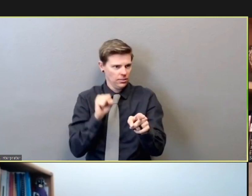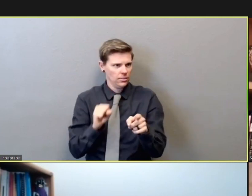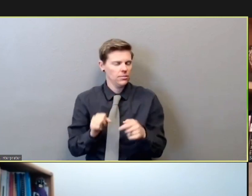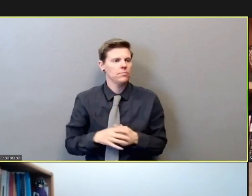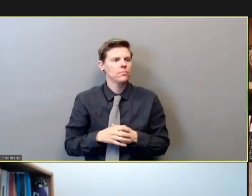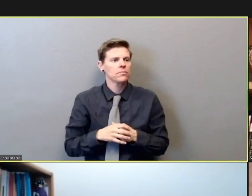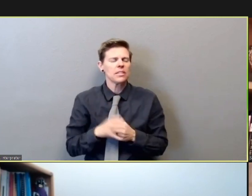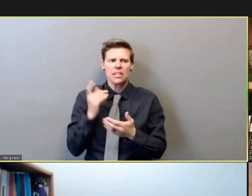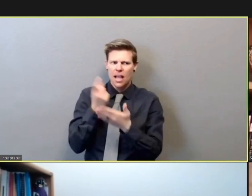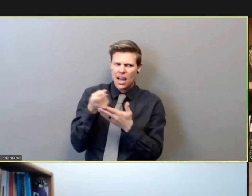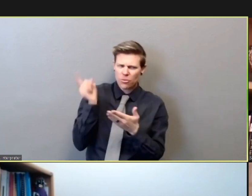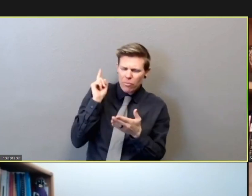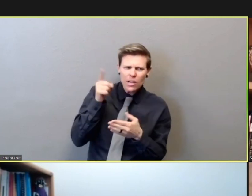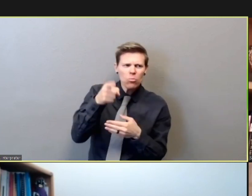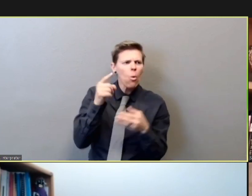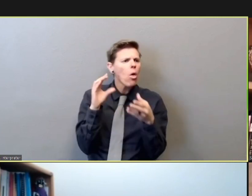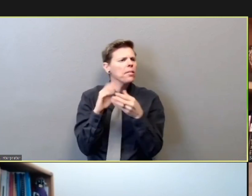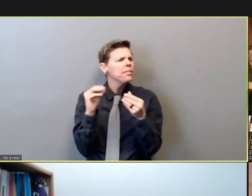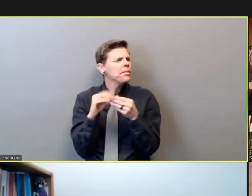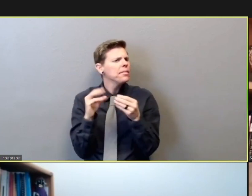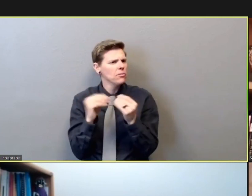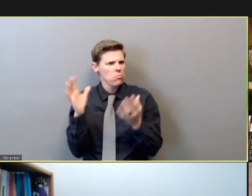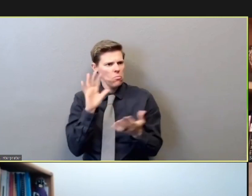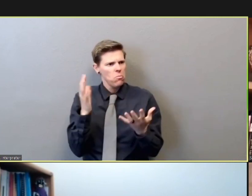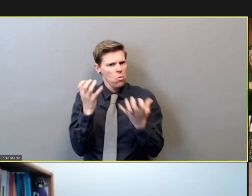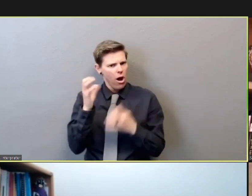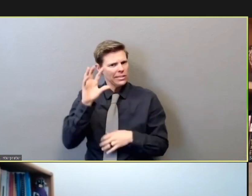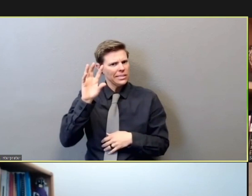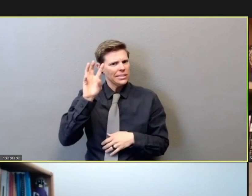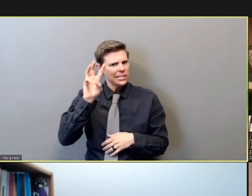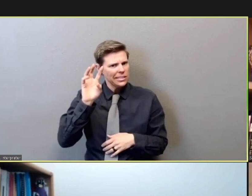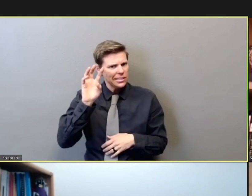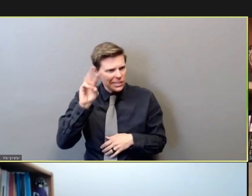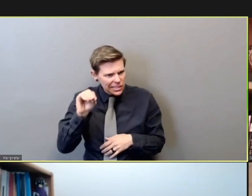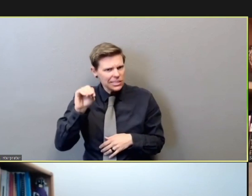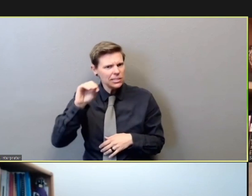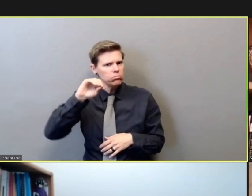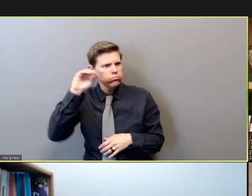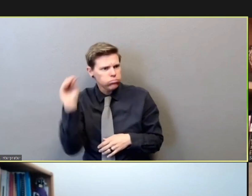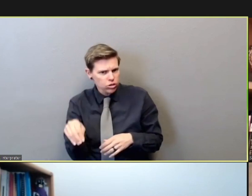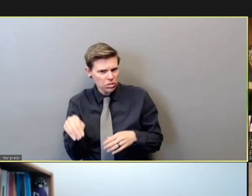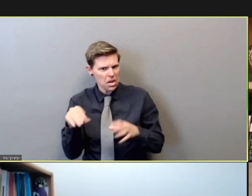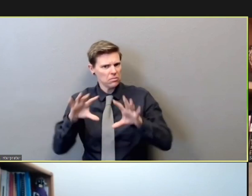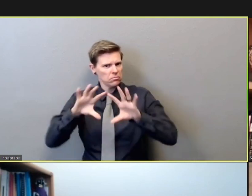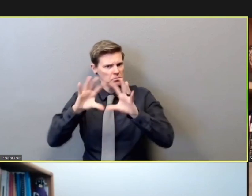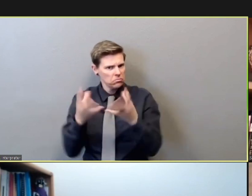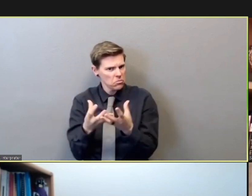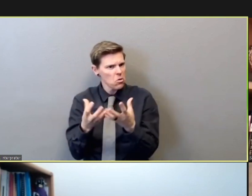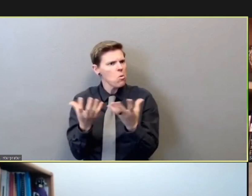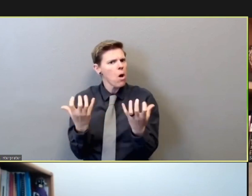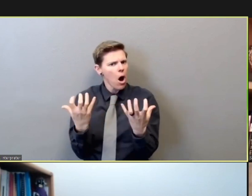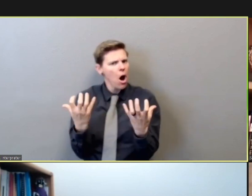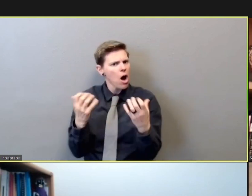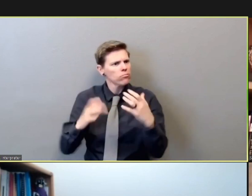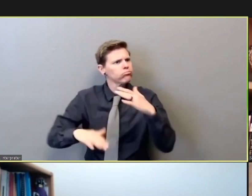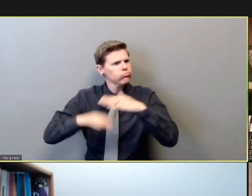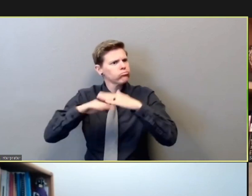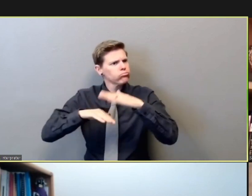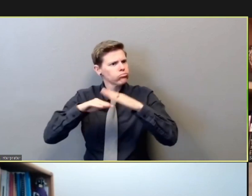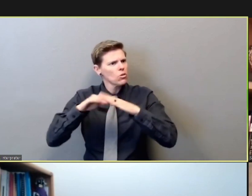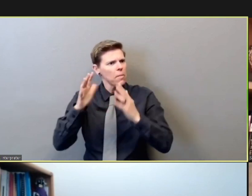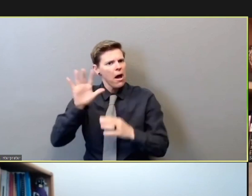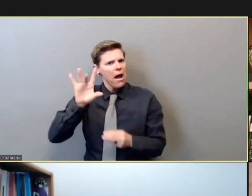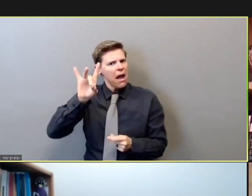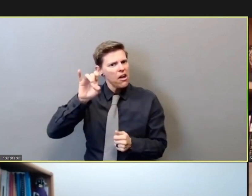60% of the groups that are currently eligible, which we know is about 850,000 New Mexicans, before moving on to that next